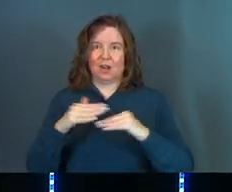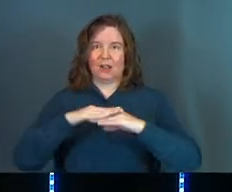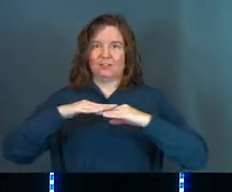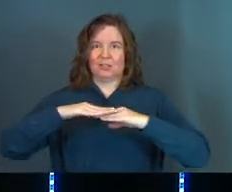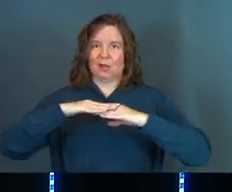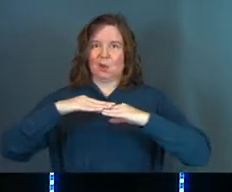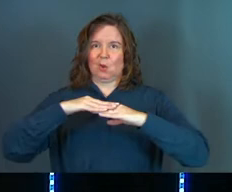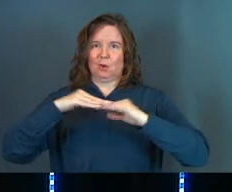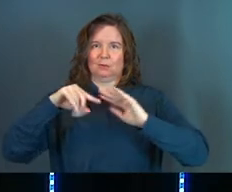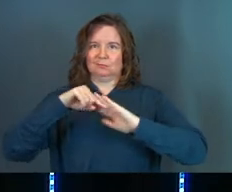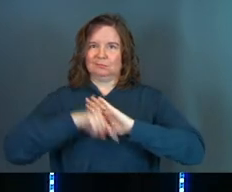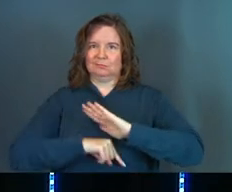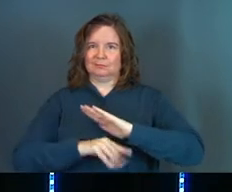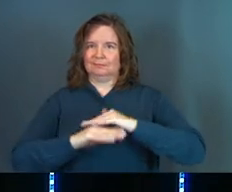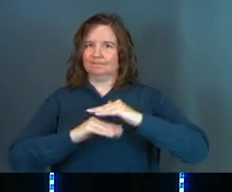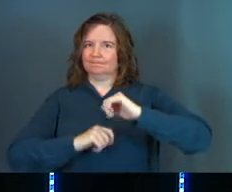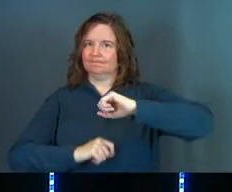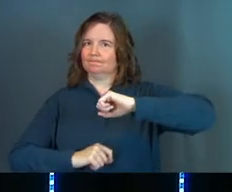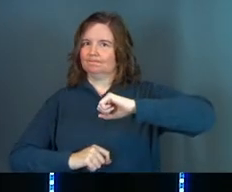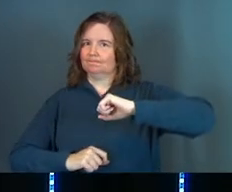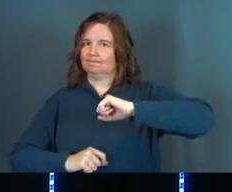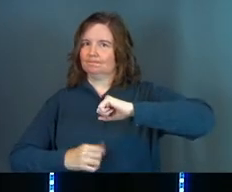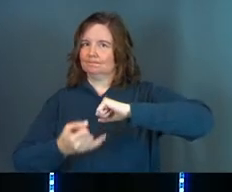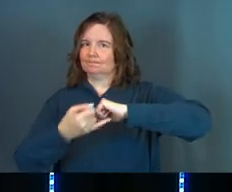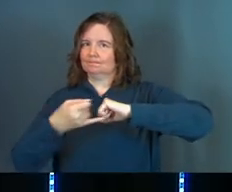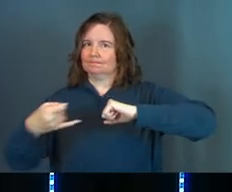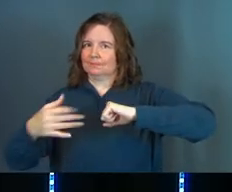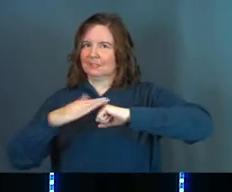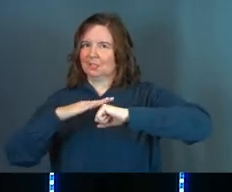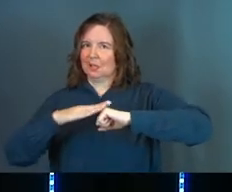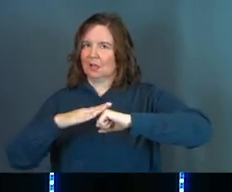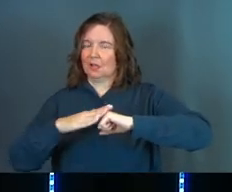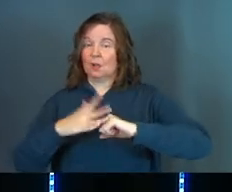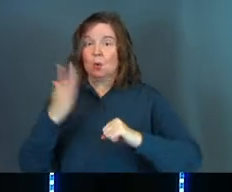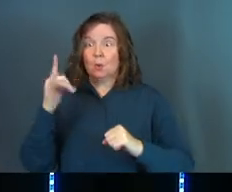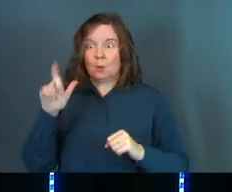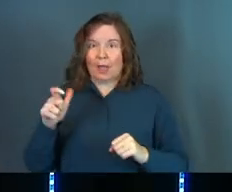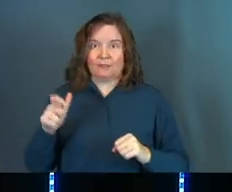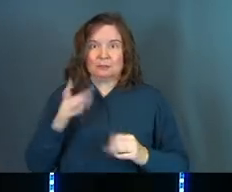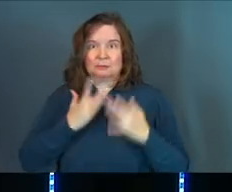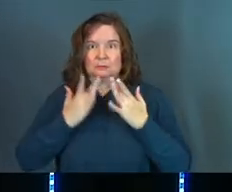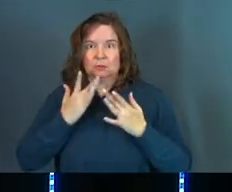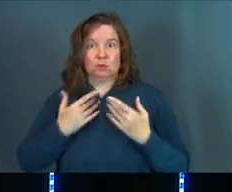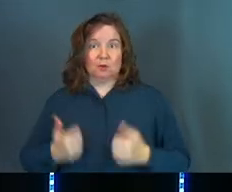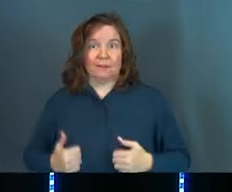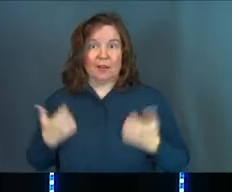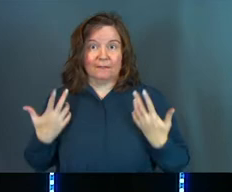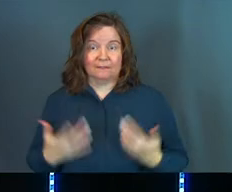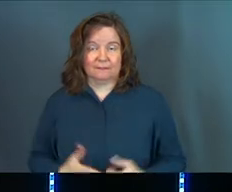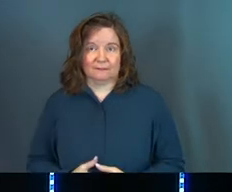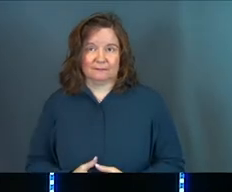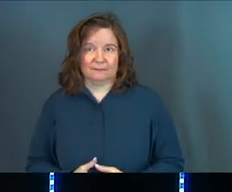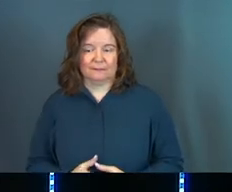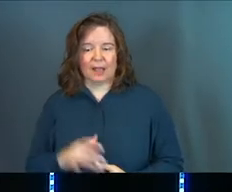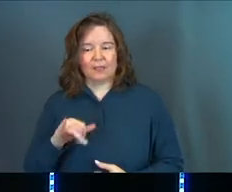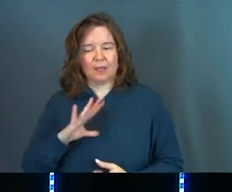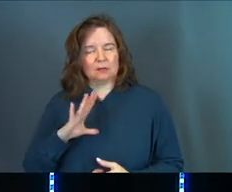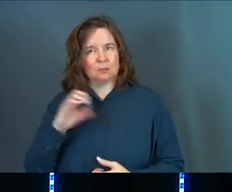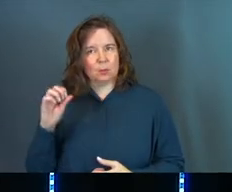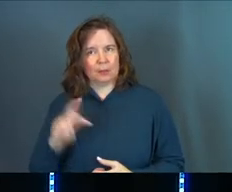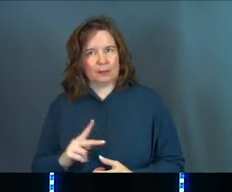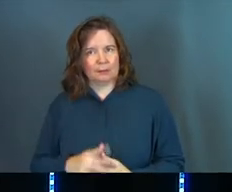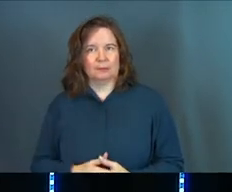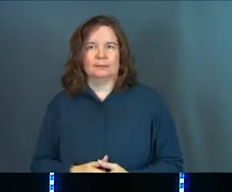shallow with everybody on purpose because we have to survive. And that's